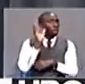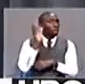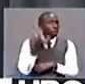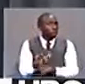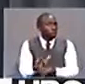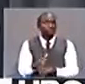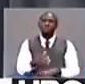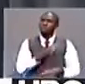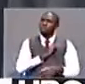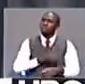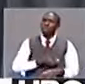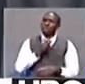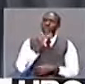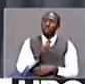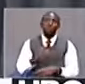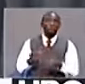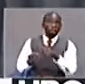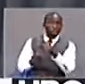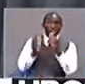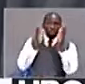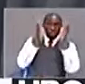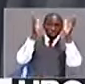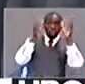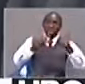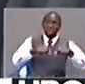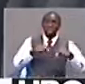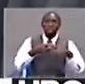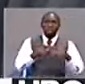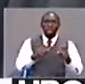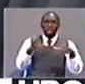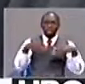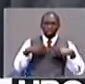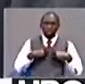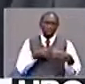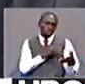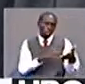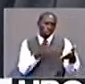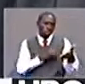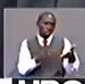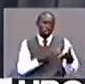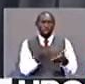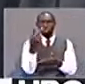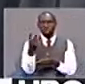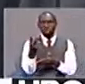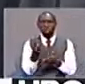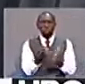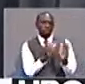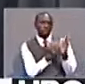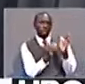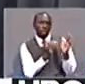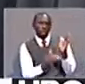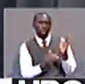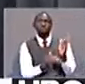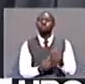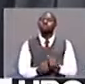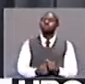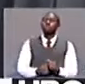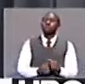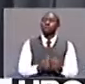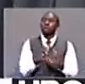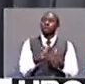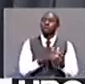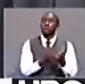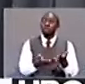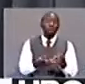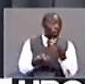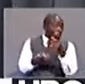me just read some, since he was an Archbishop, allow me to read two verses from the Bible. He was a bishop and he preached. By the